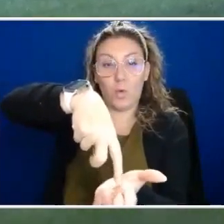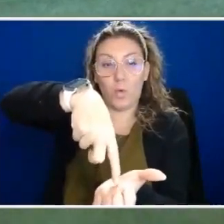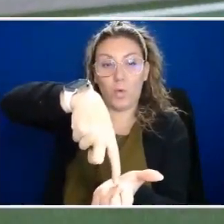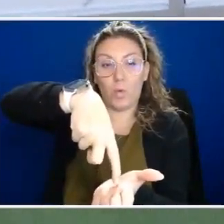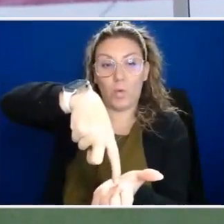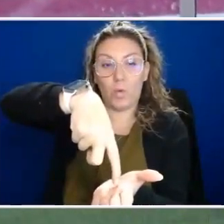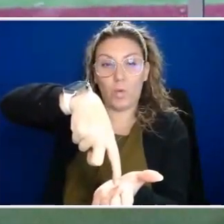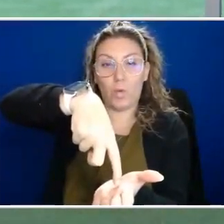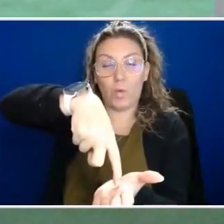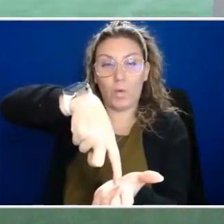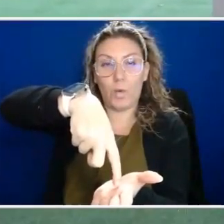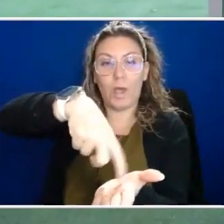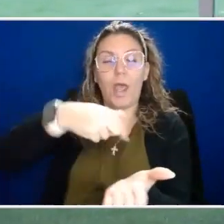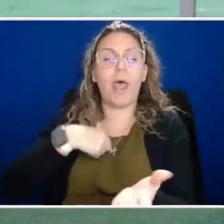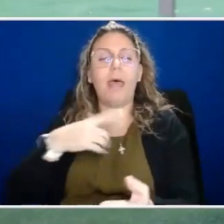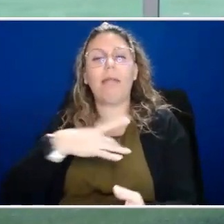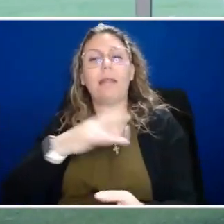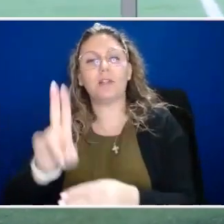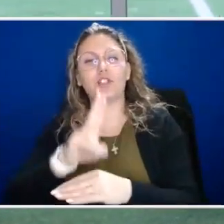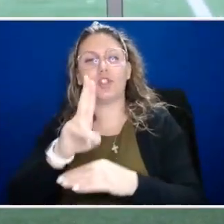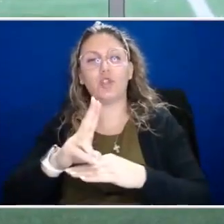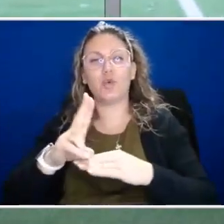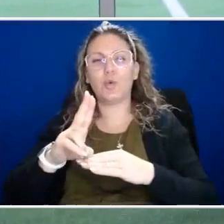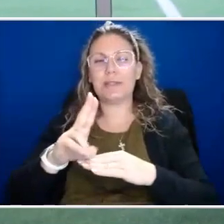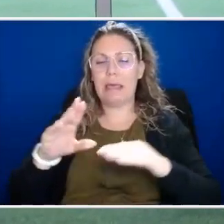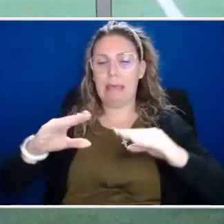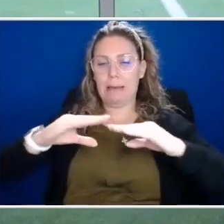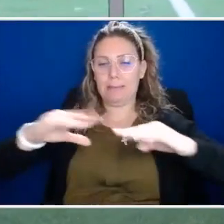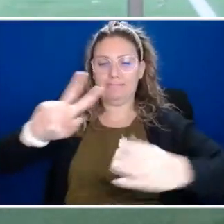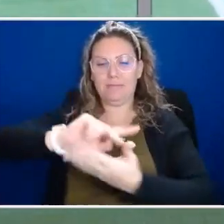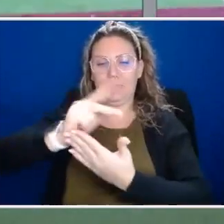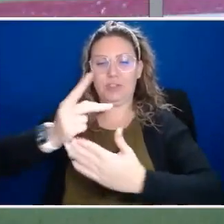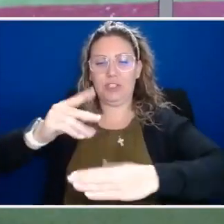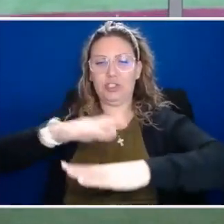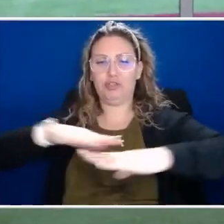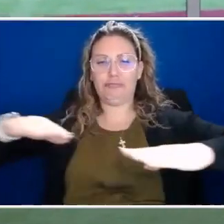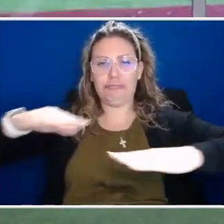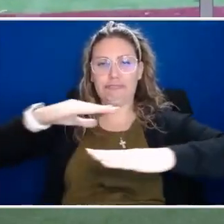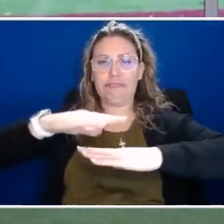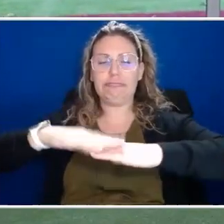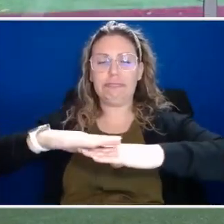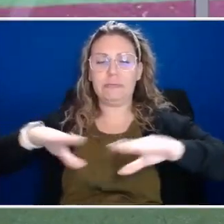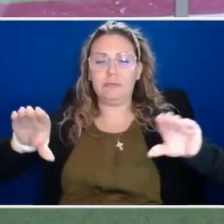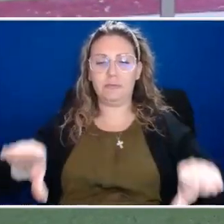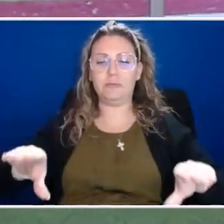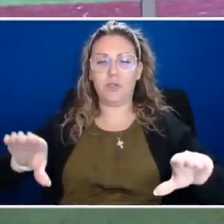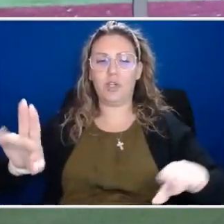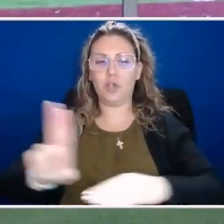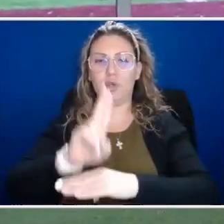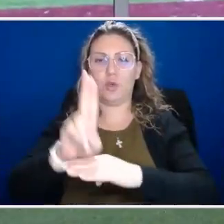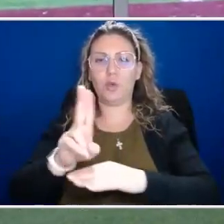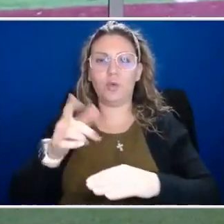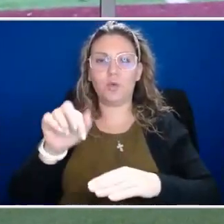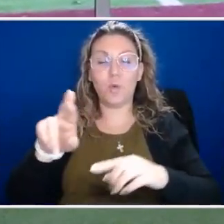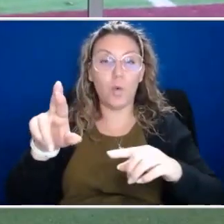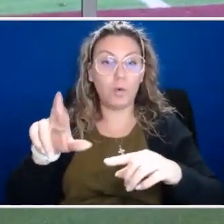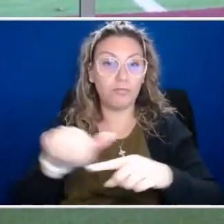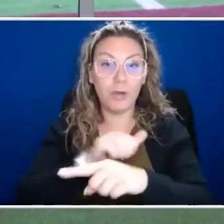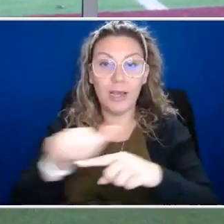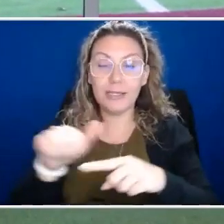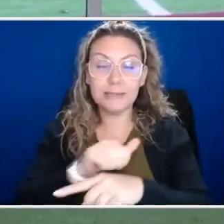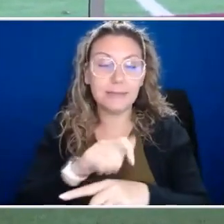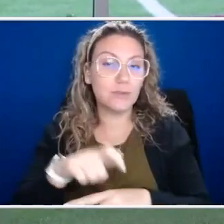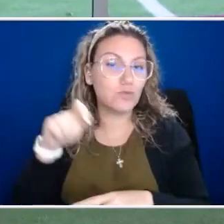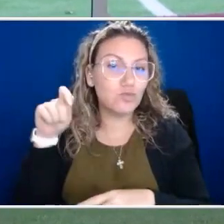so that you can use a little bit of stabilization if you need it. You can practice while you're brushing your teeth, while you're cooking at the kitchen